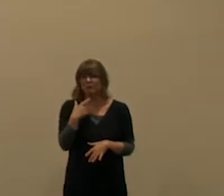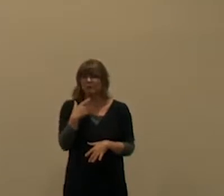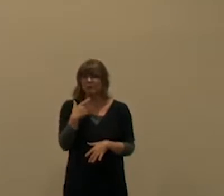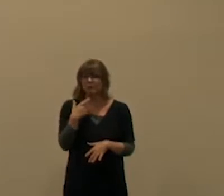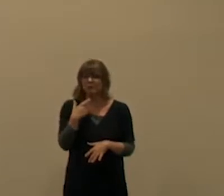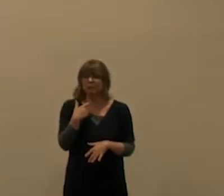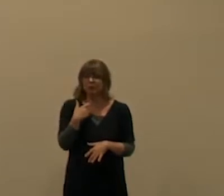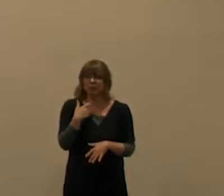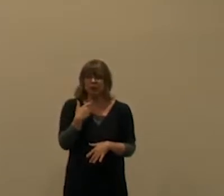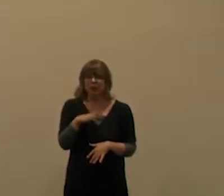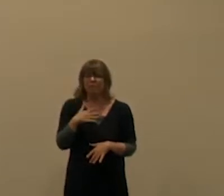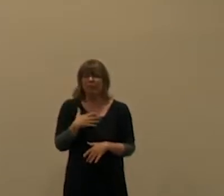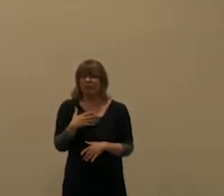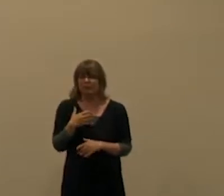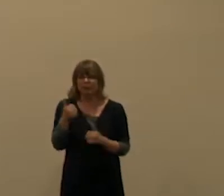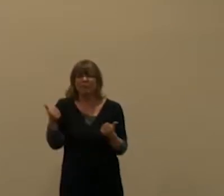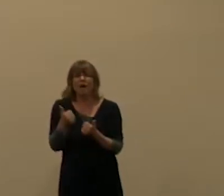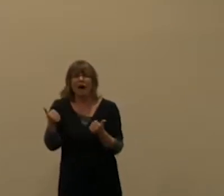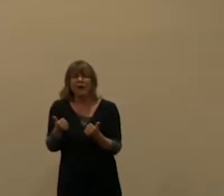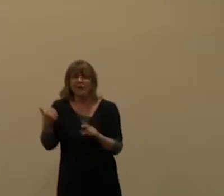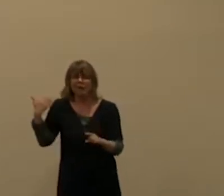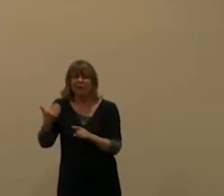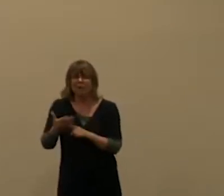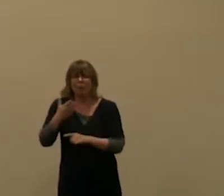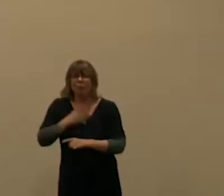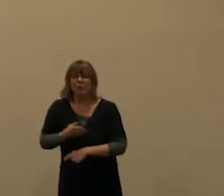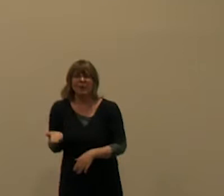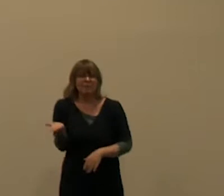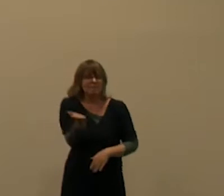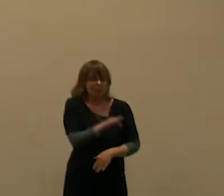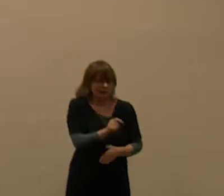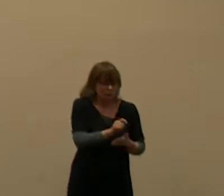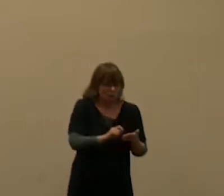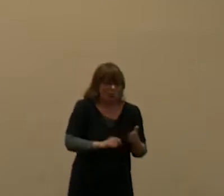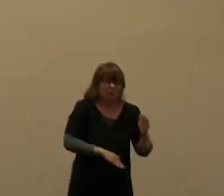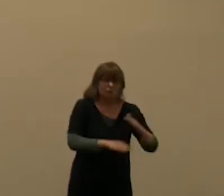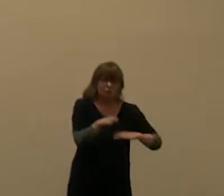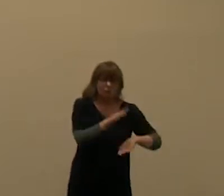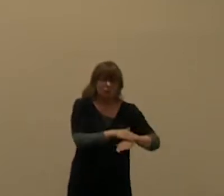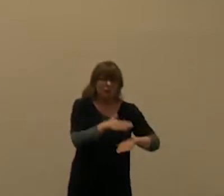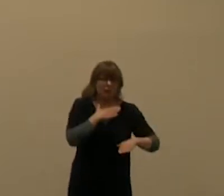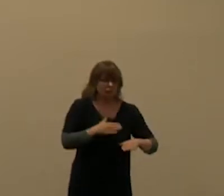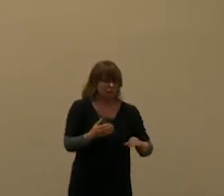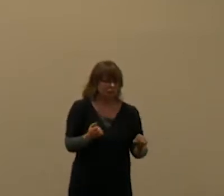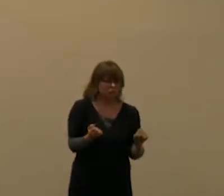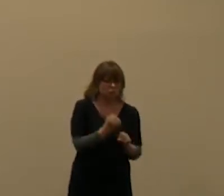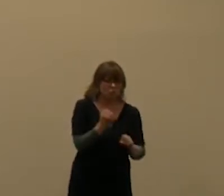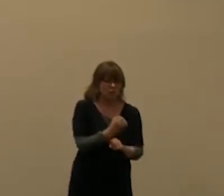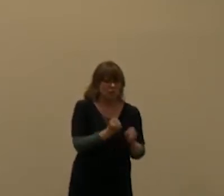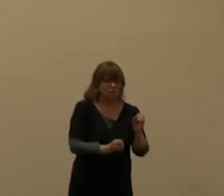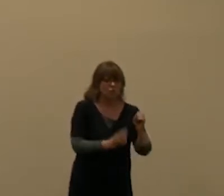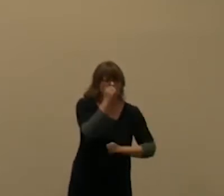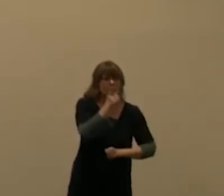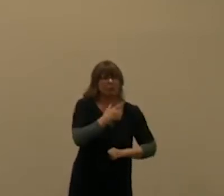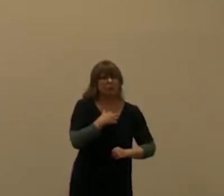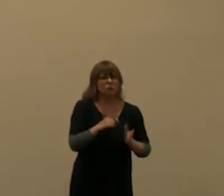games, but now please come back to the office full time, because we can't build rockets or we can't build the next Tesla car if you're all